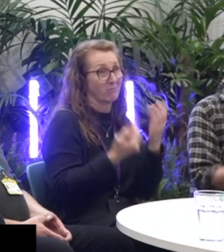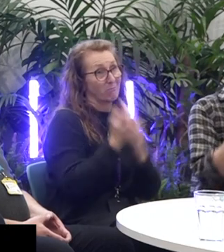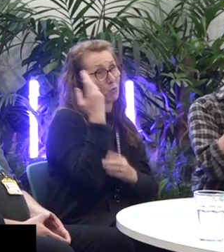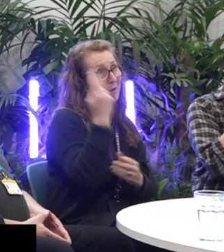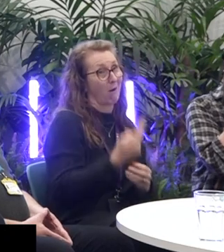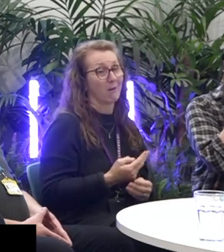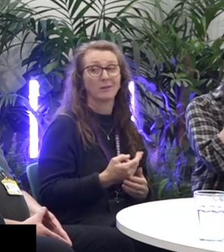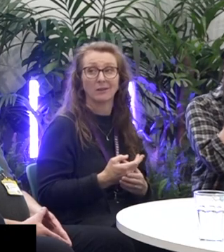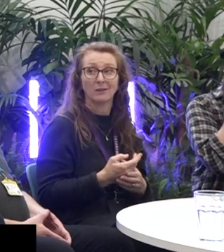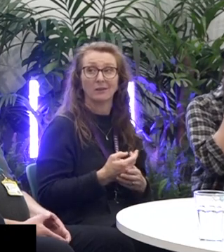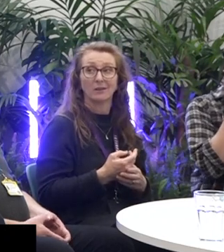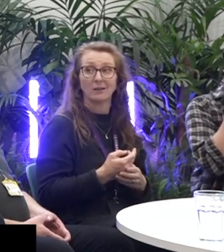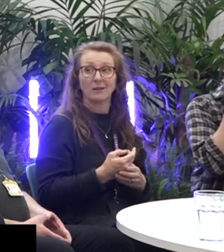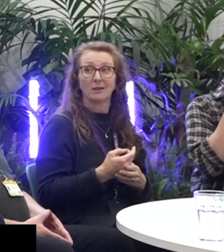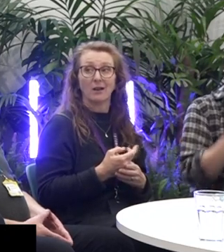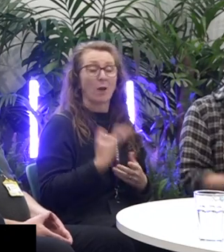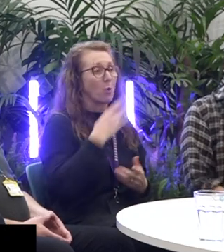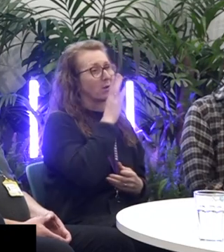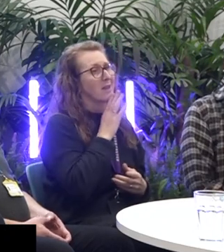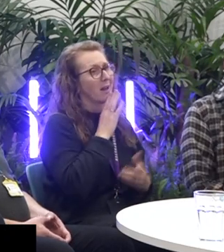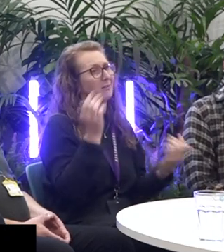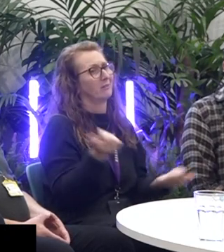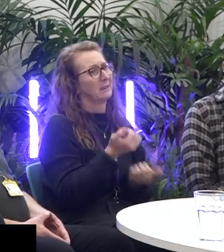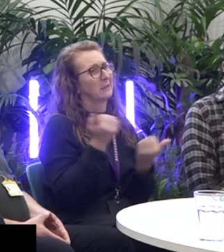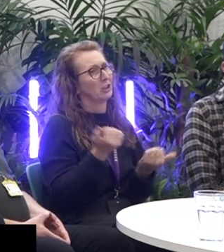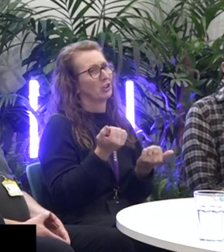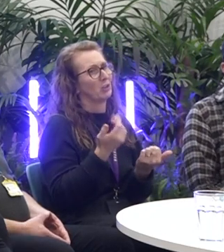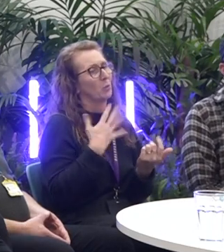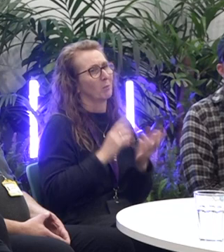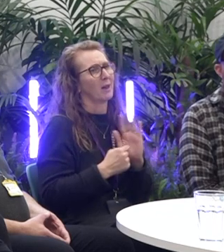enjoyed that. I'm quite sad this is over because that has always been one of my highlights.